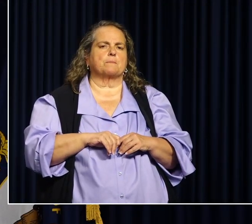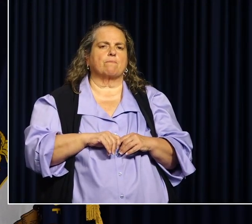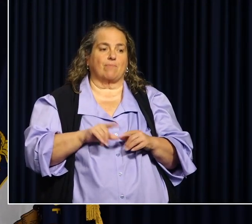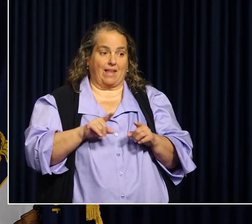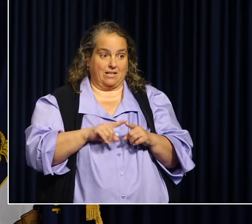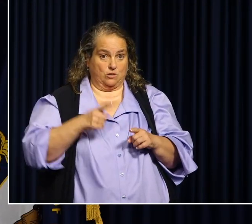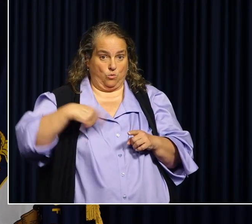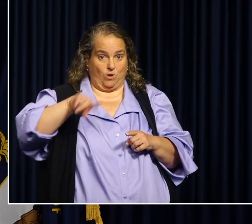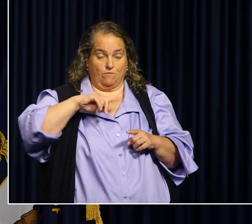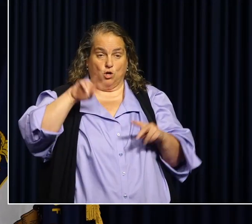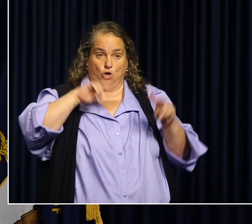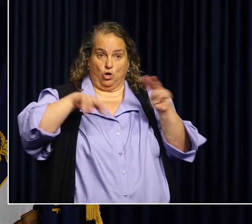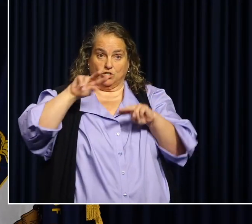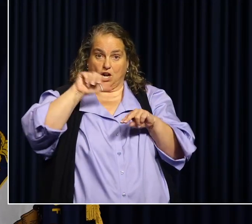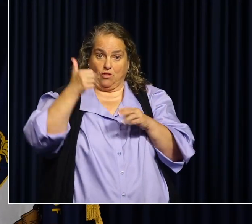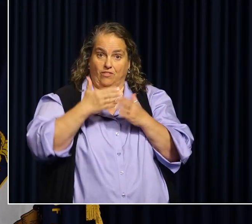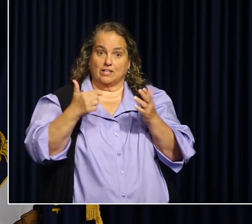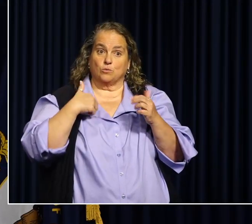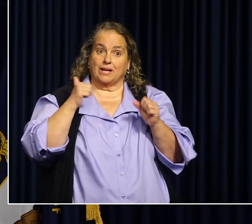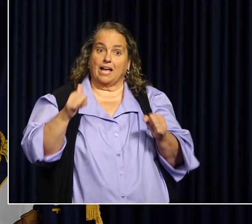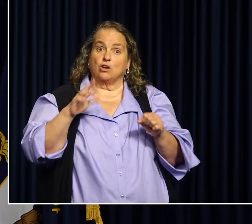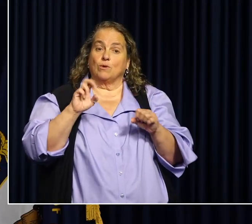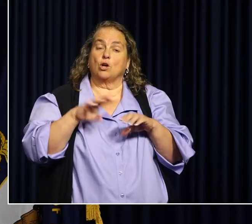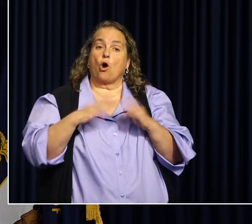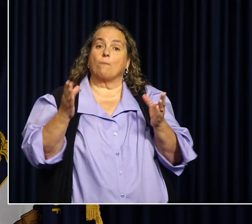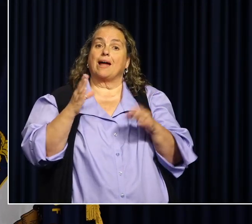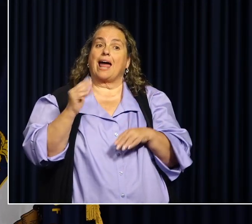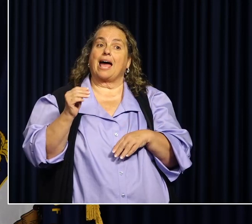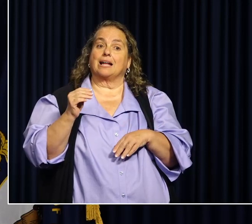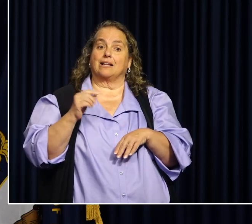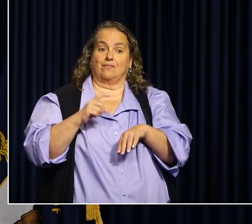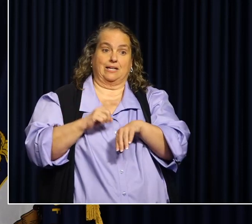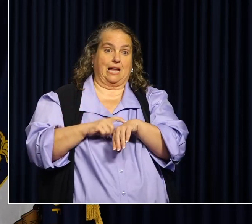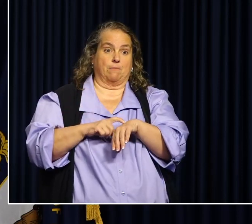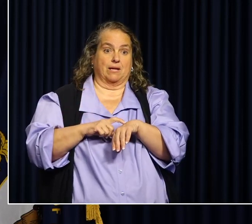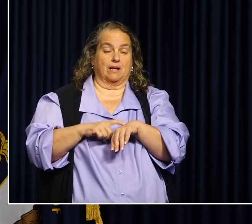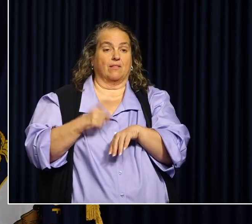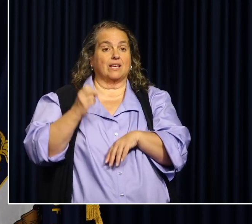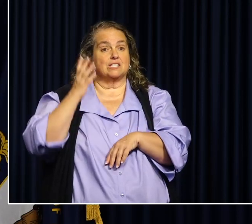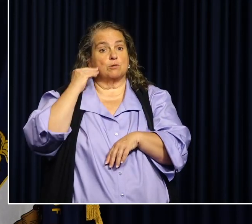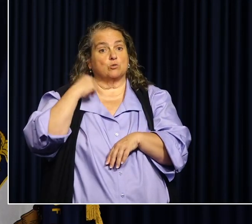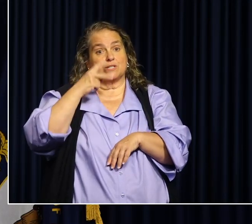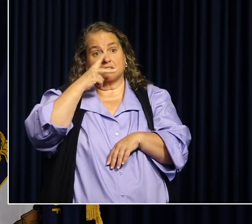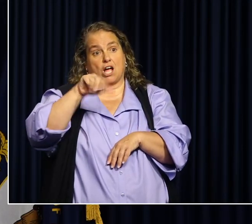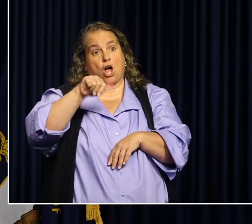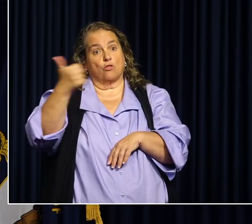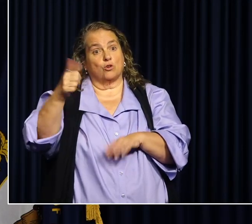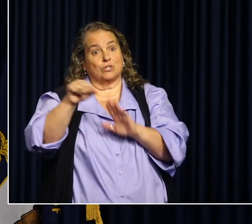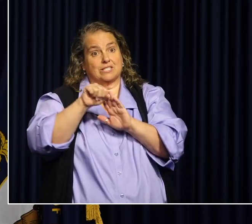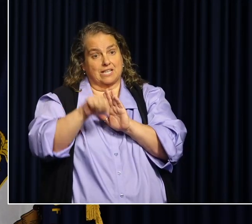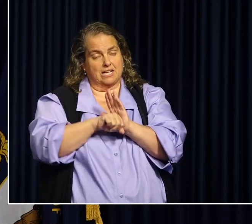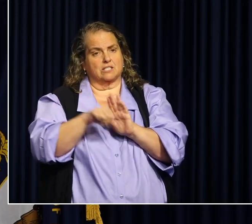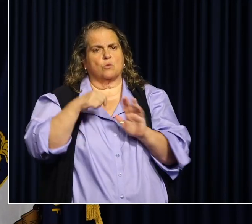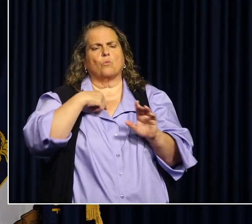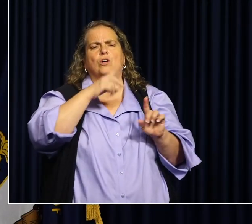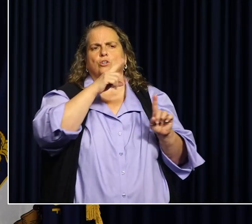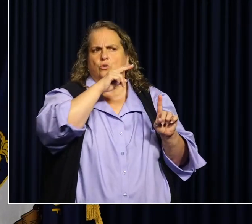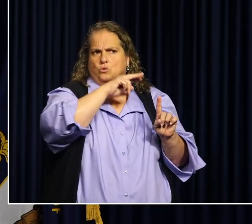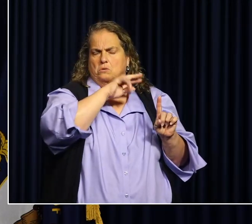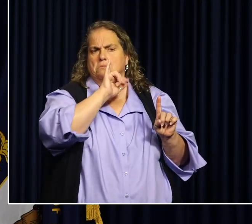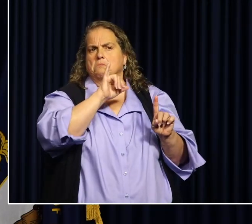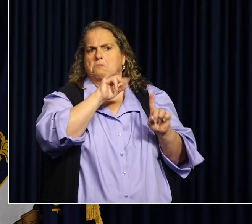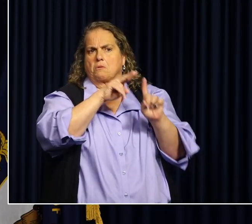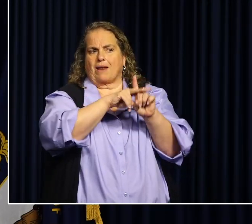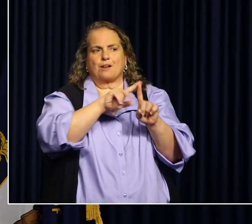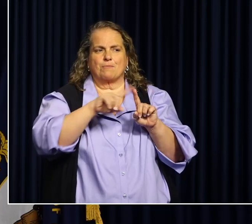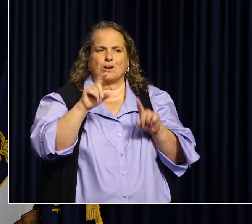As we have looked at other things that we can reopen and the timing, certainly the experience we're seeing in other states we take into account, but it has only been